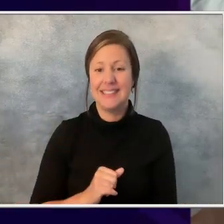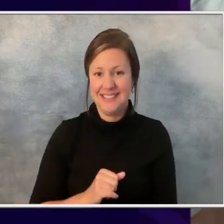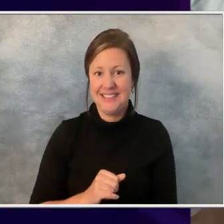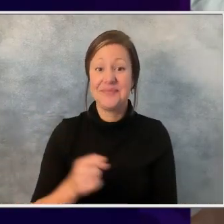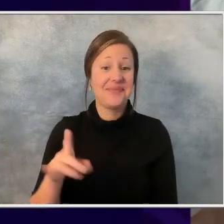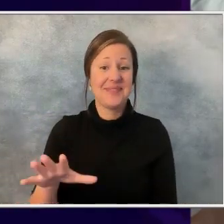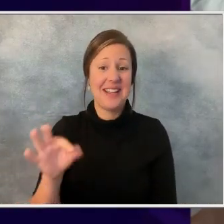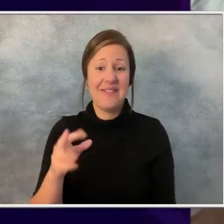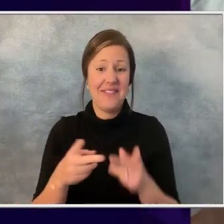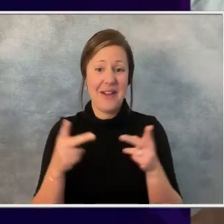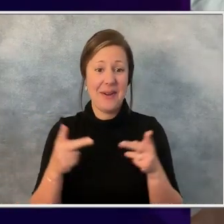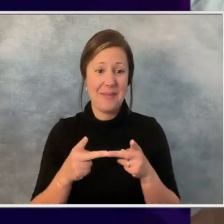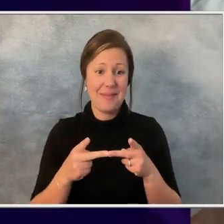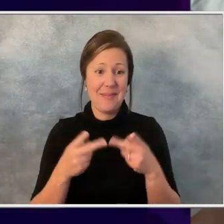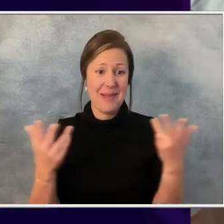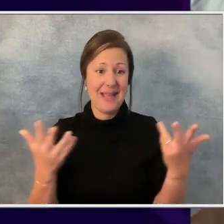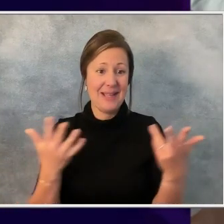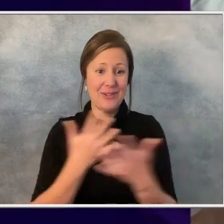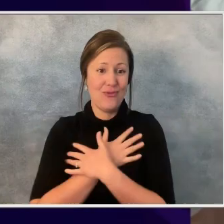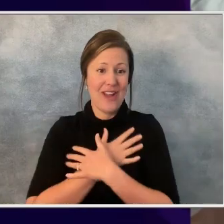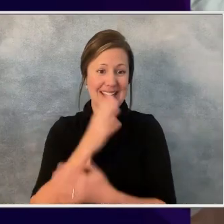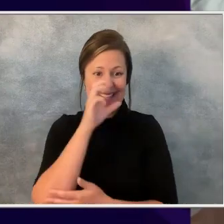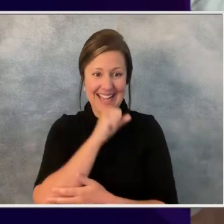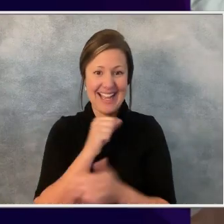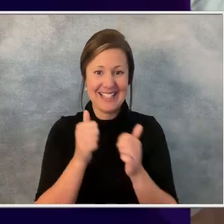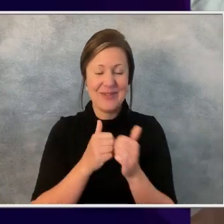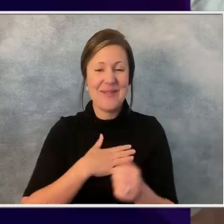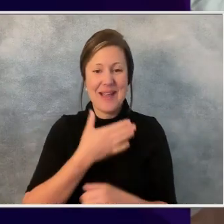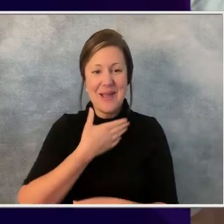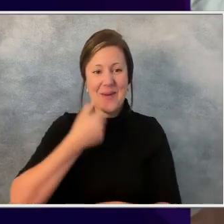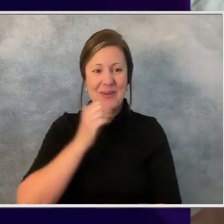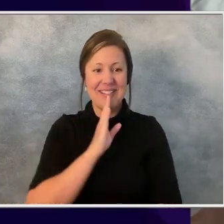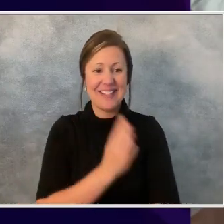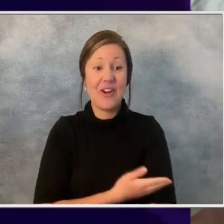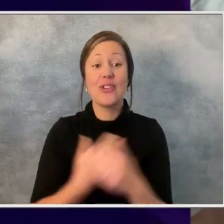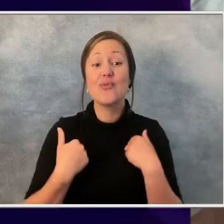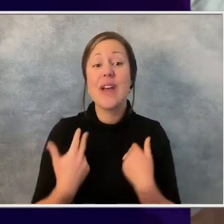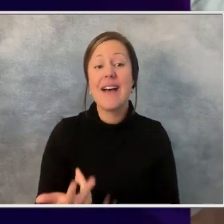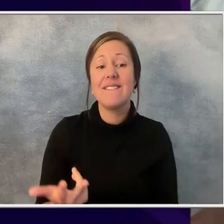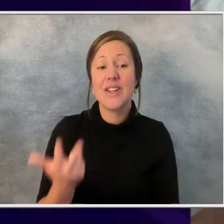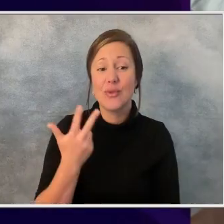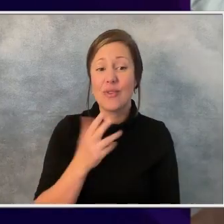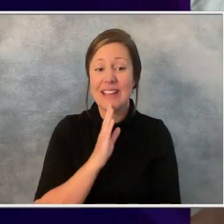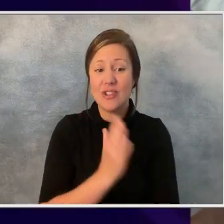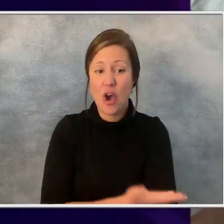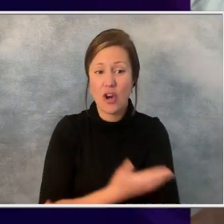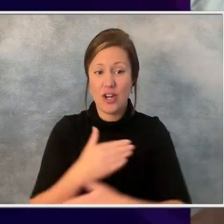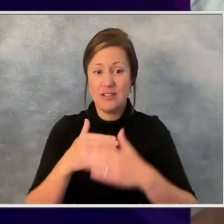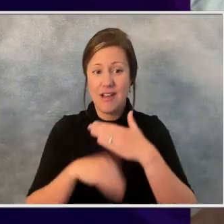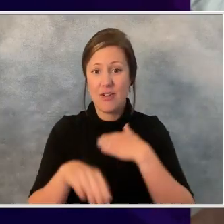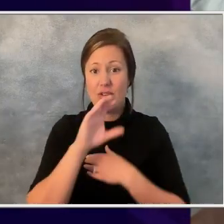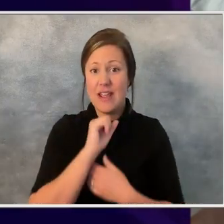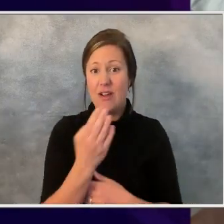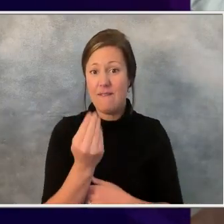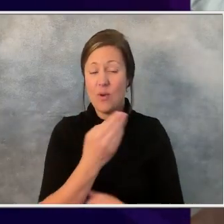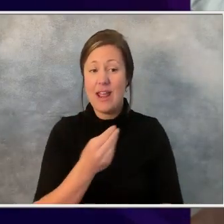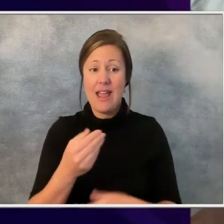the face of my oldest daughter, yeah. So you have 3 daughters under the age of 14 and you got a puppy? Yeah, that makes